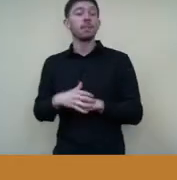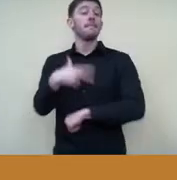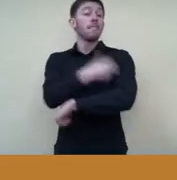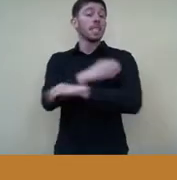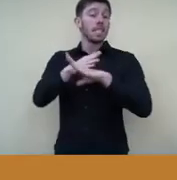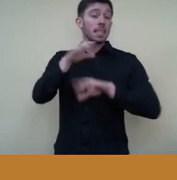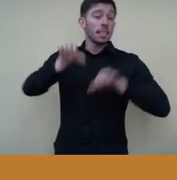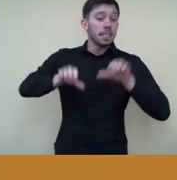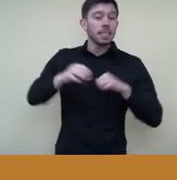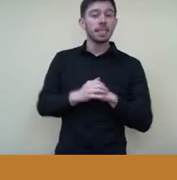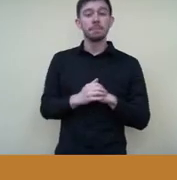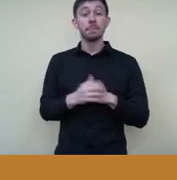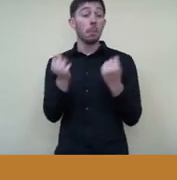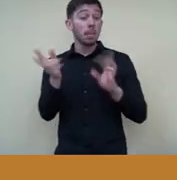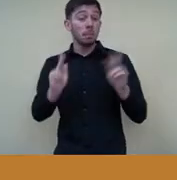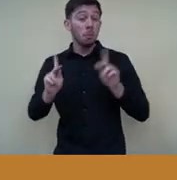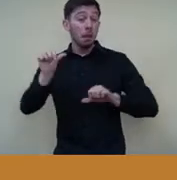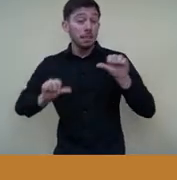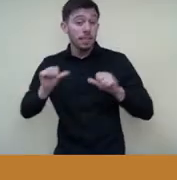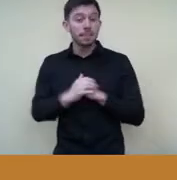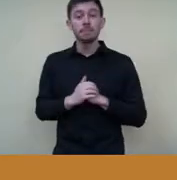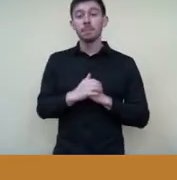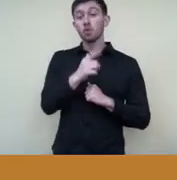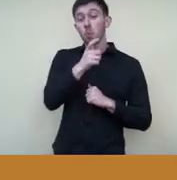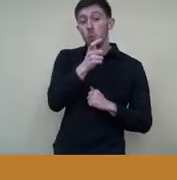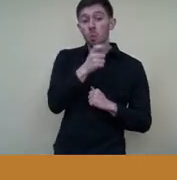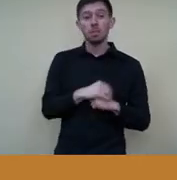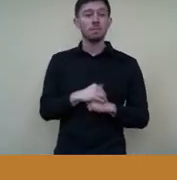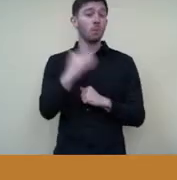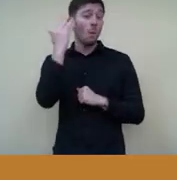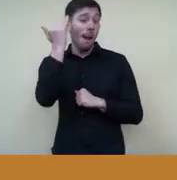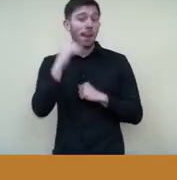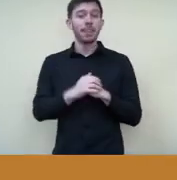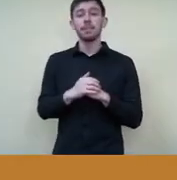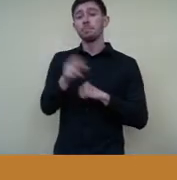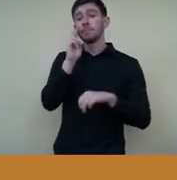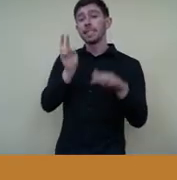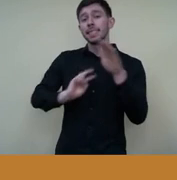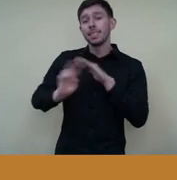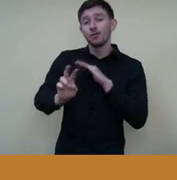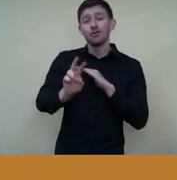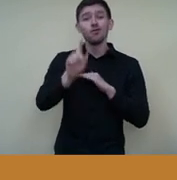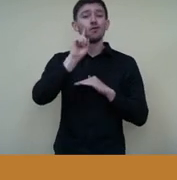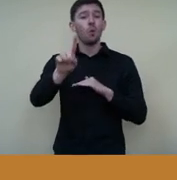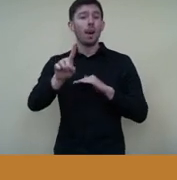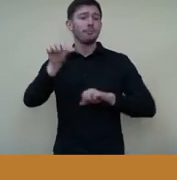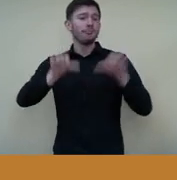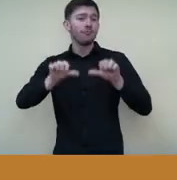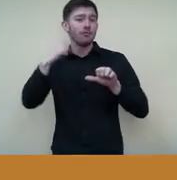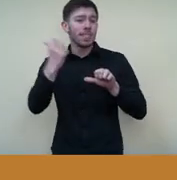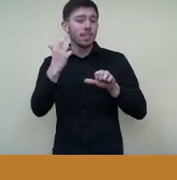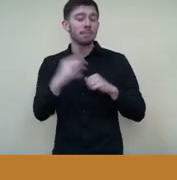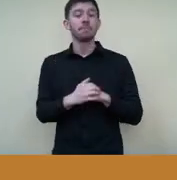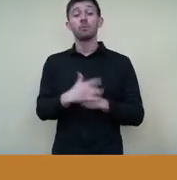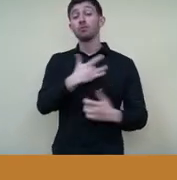hesitancy? How many people are hesitant? And who is that? The second will be, why are people hesitant? What are the predictors of hesitancy? And lastly, what are the